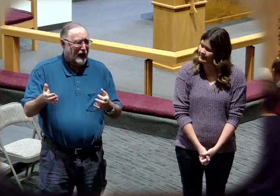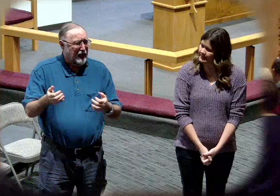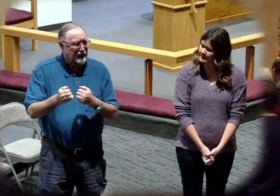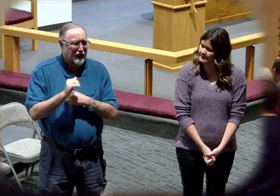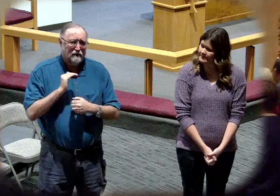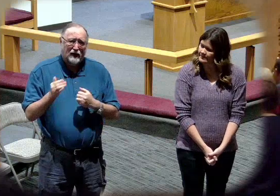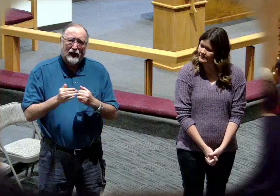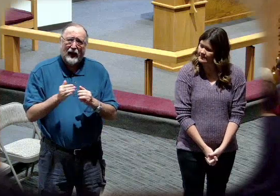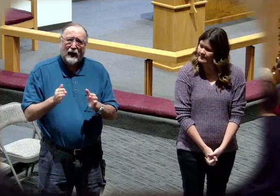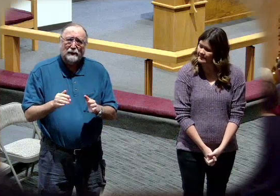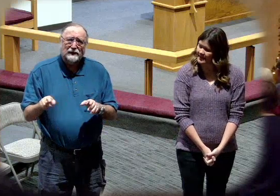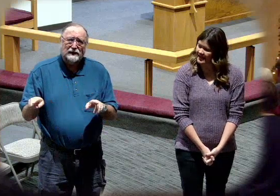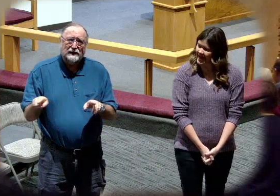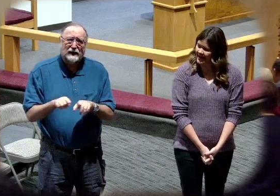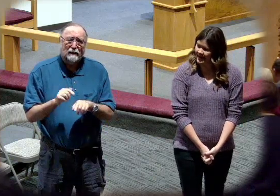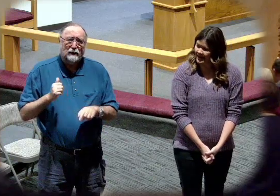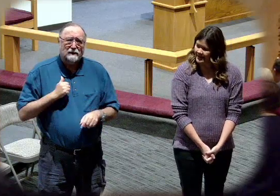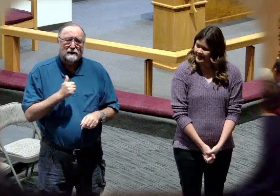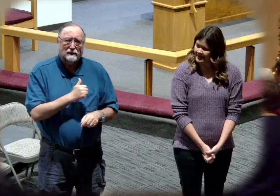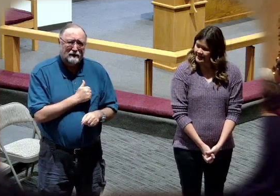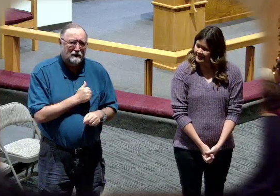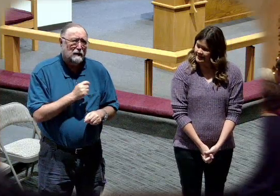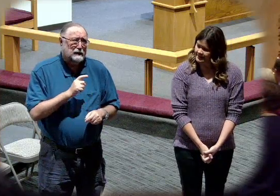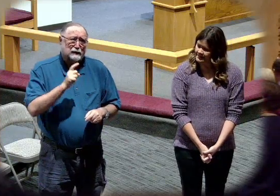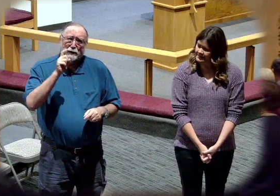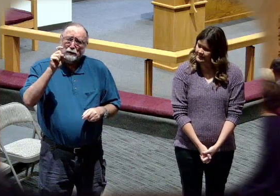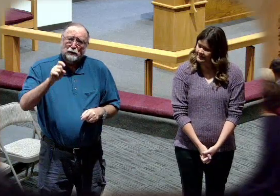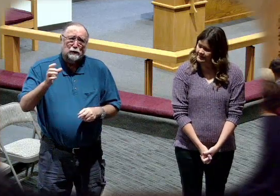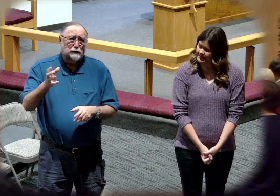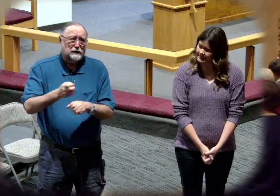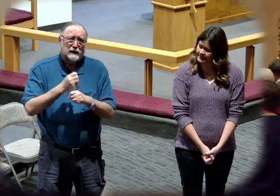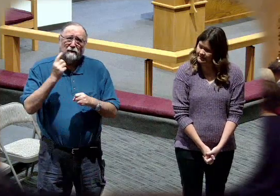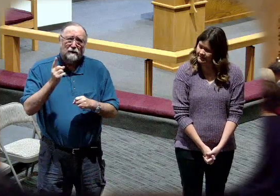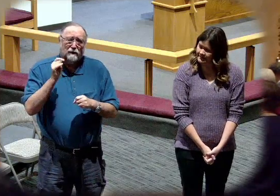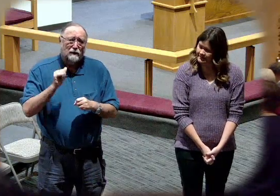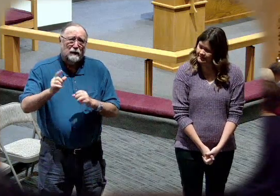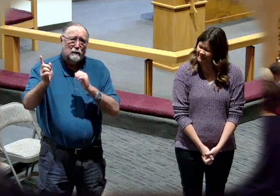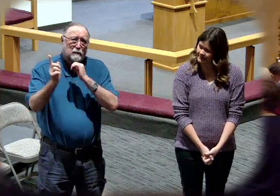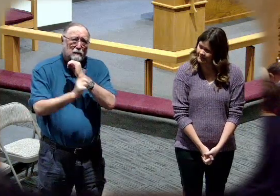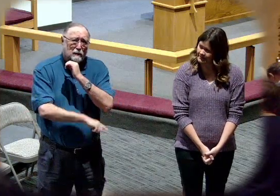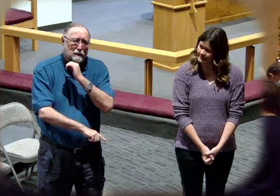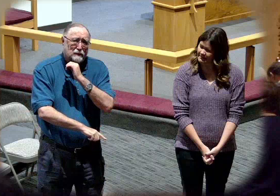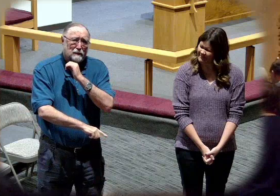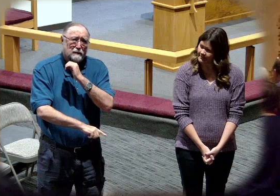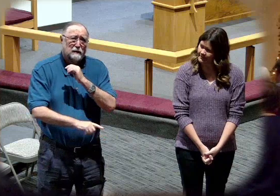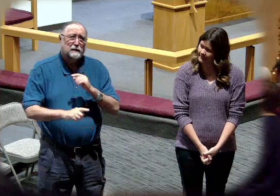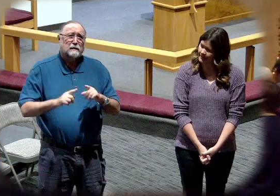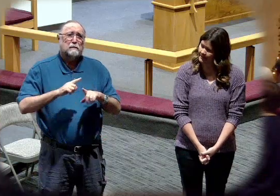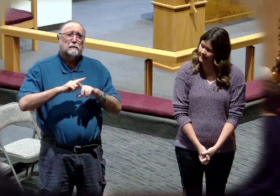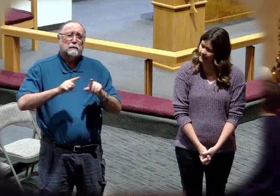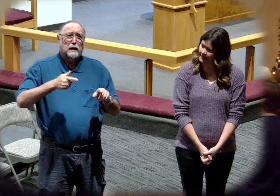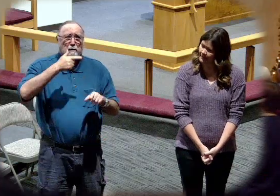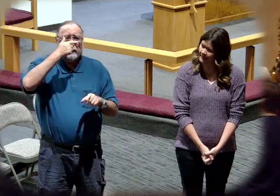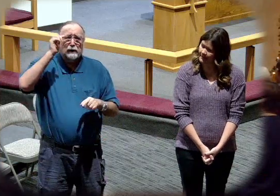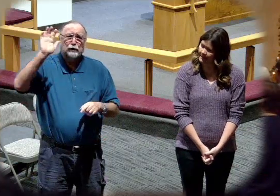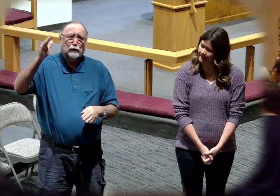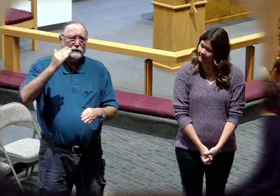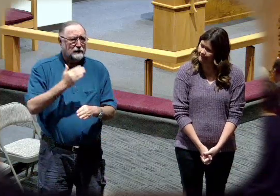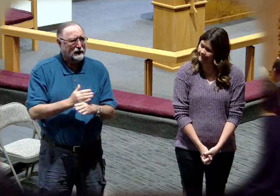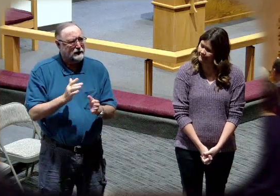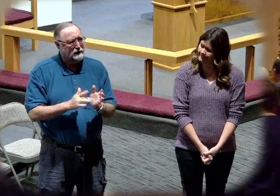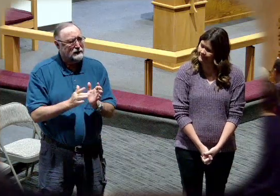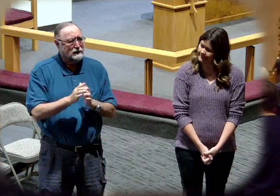neighbors as ourselves. We justly deserve your presence and eternal punishment. For the sake of your Son,